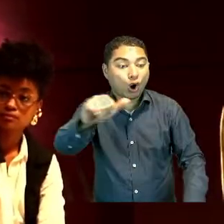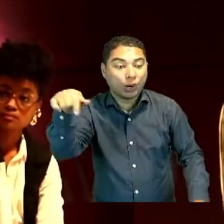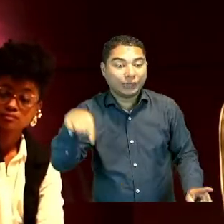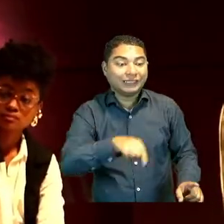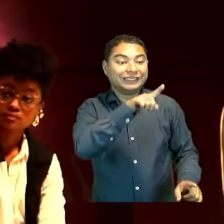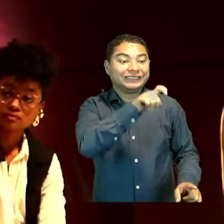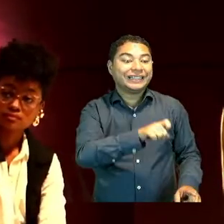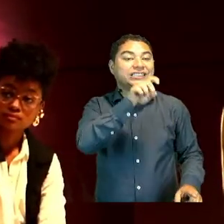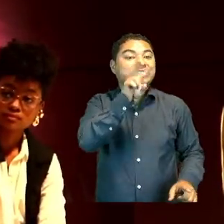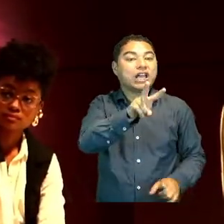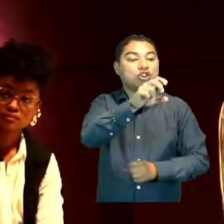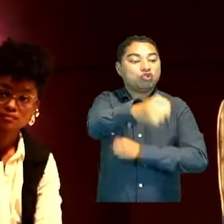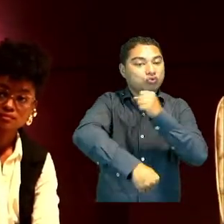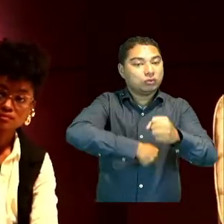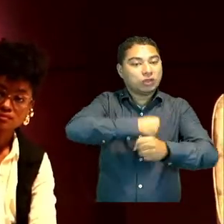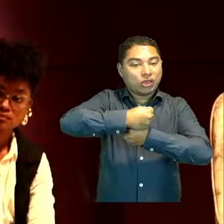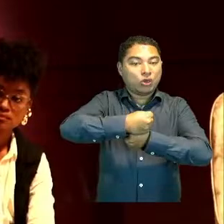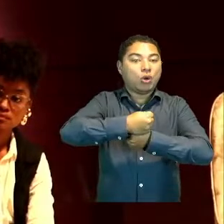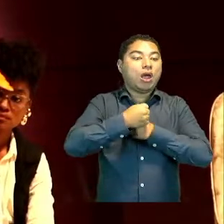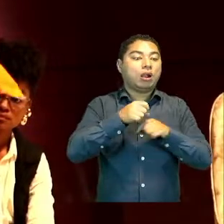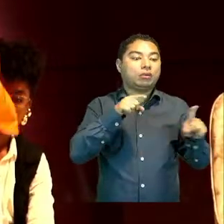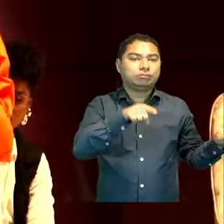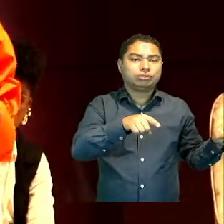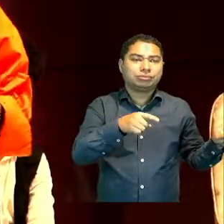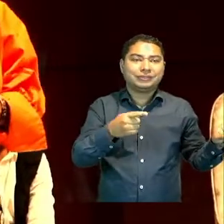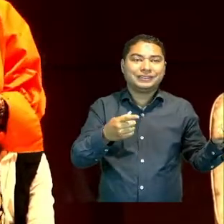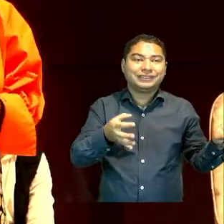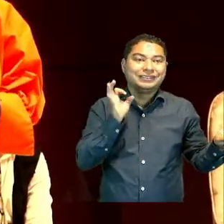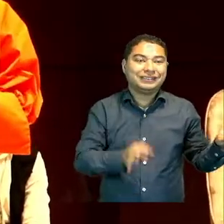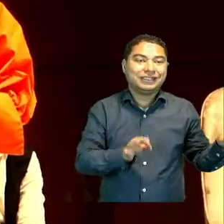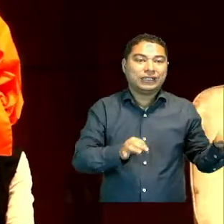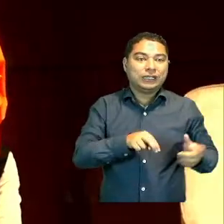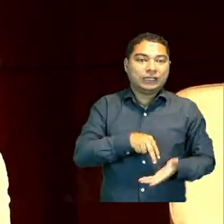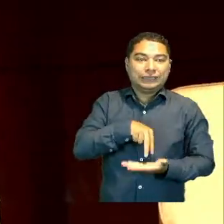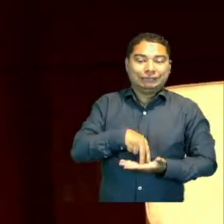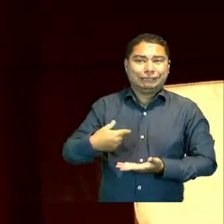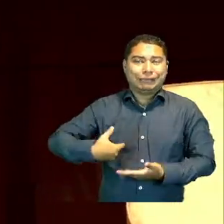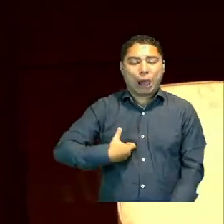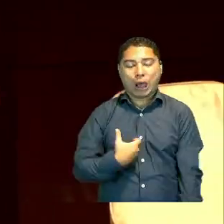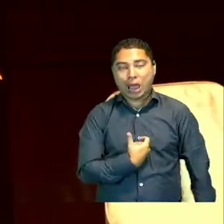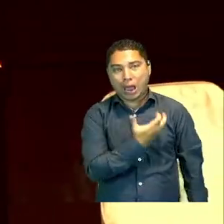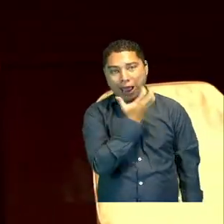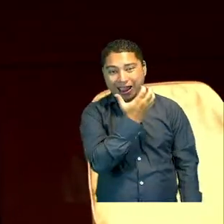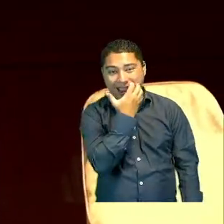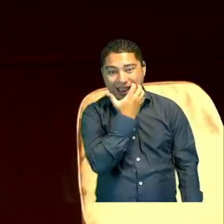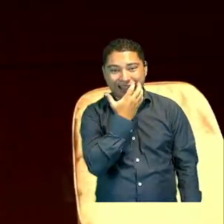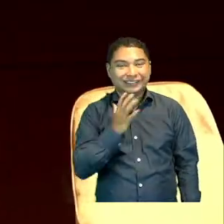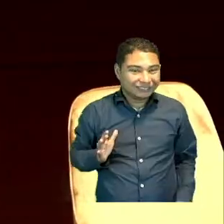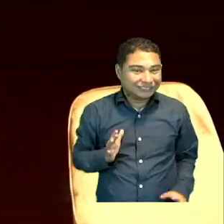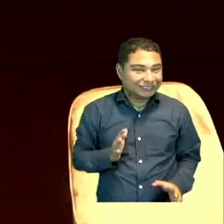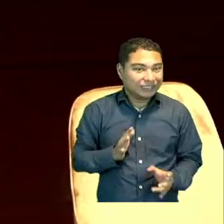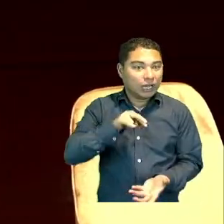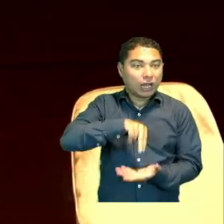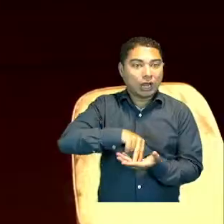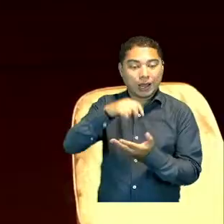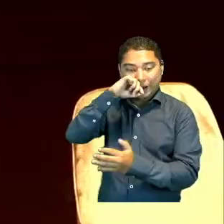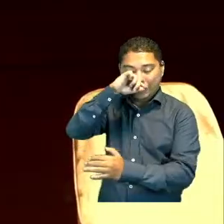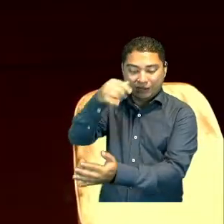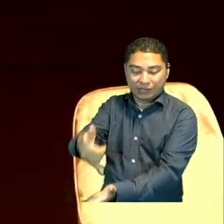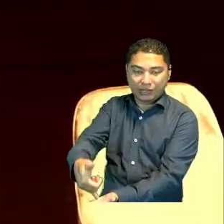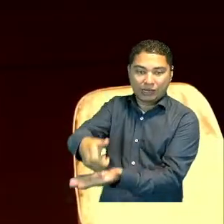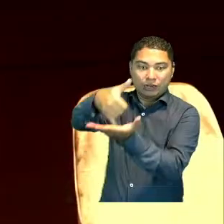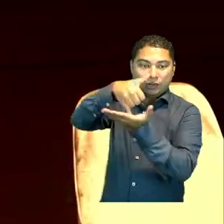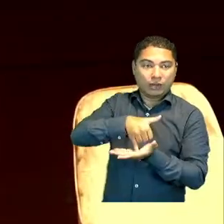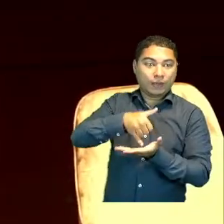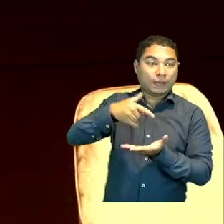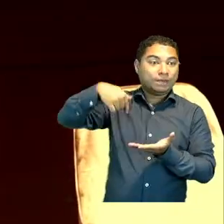and who can really tell that a woman that's 61 years old, because this happened 2 years ago, right? 61 years old would win